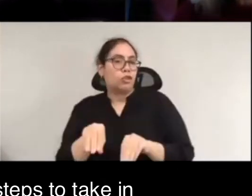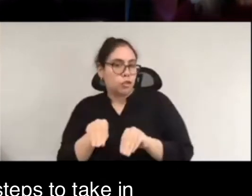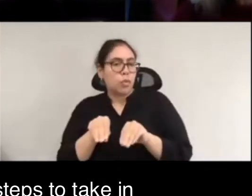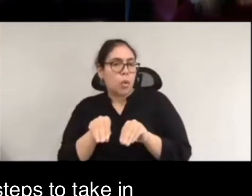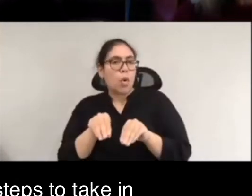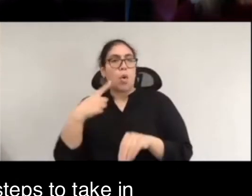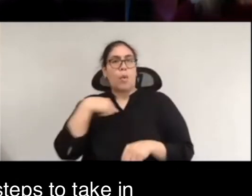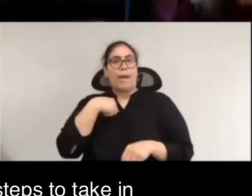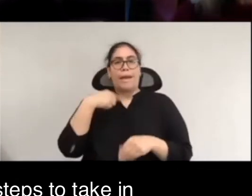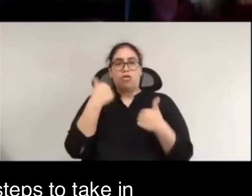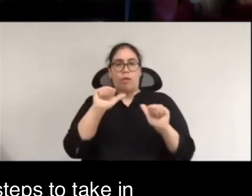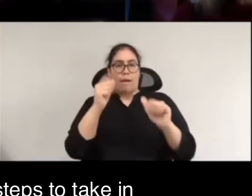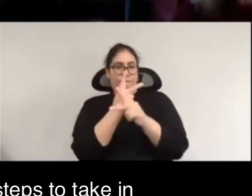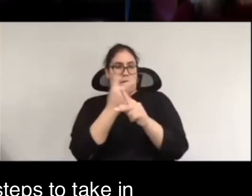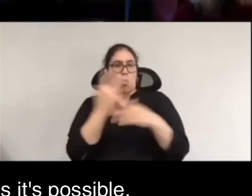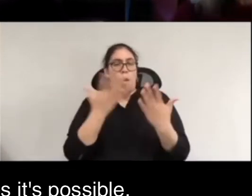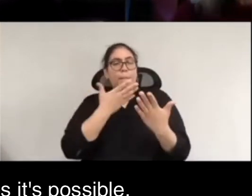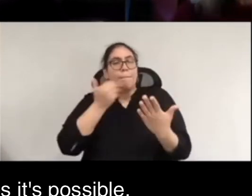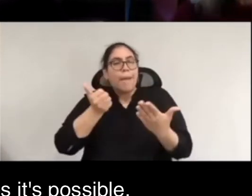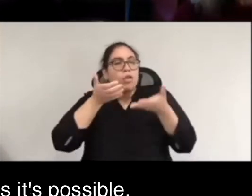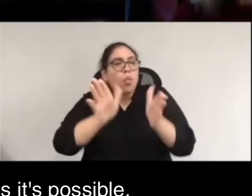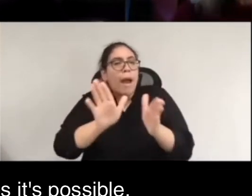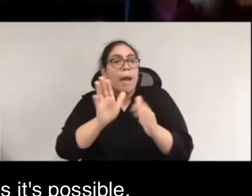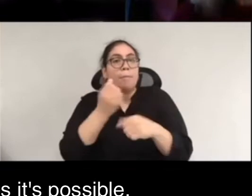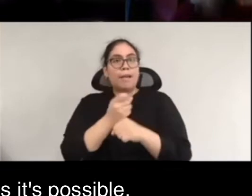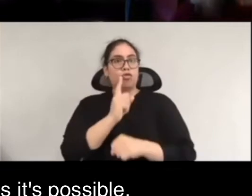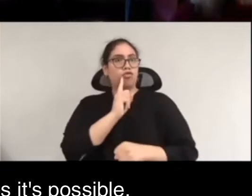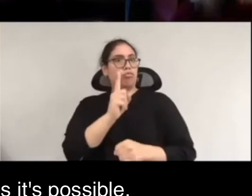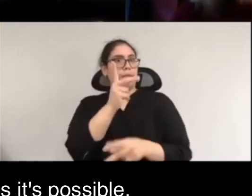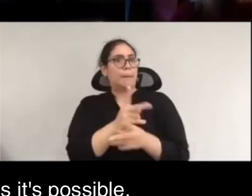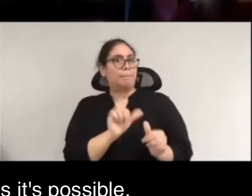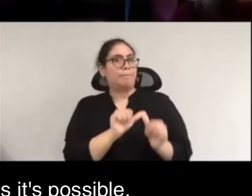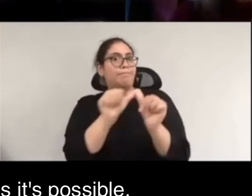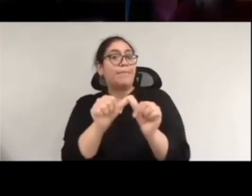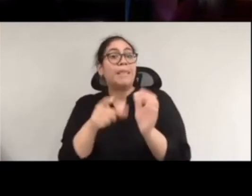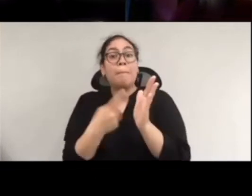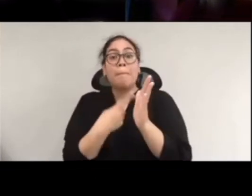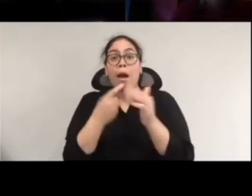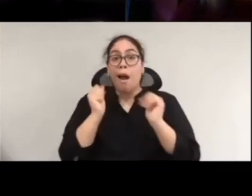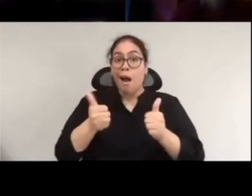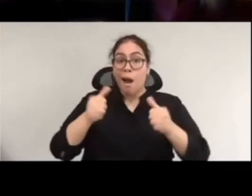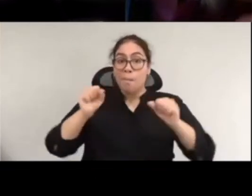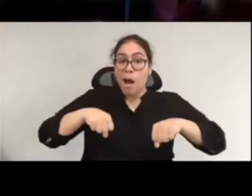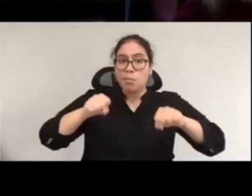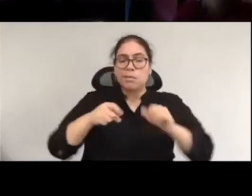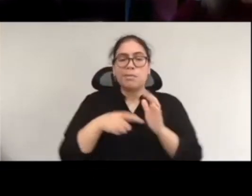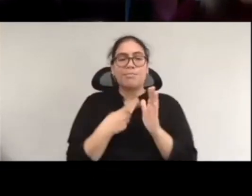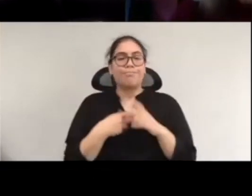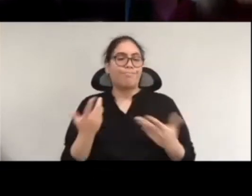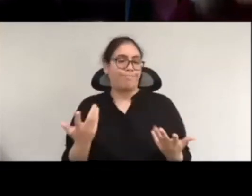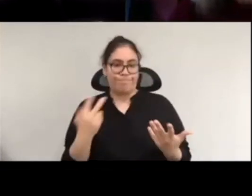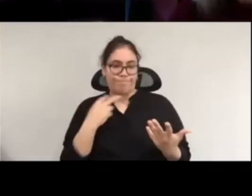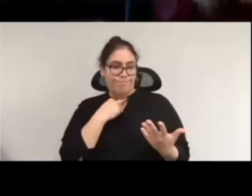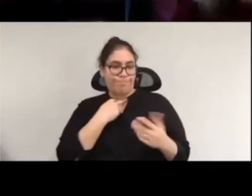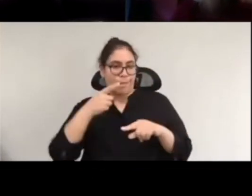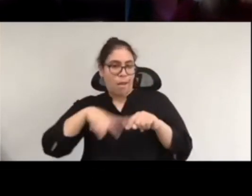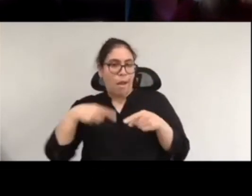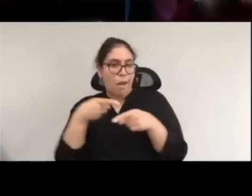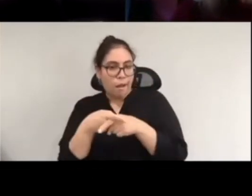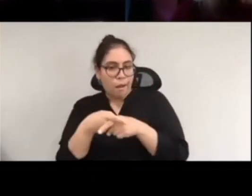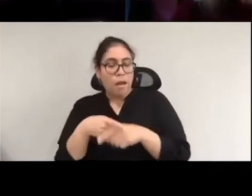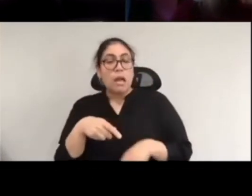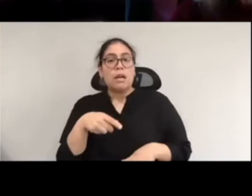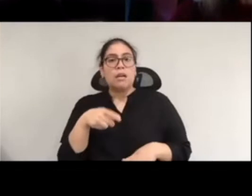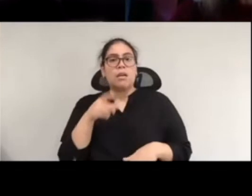to take in order to try to ensure that. And sometimes it's possible, sometimes it's not. But in terms of the overall experience